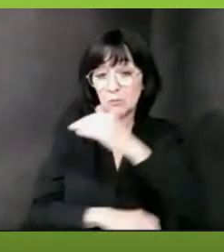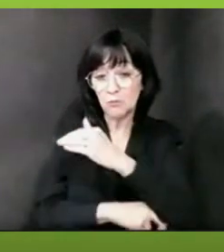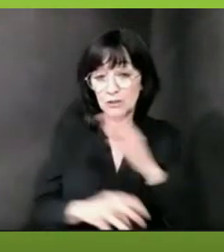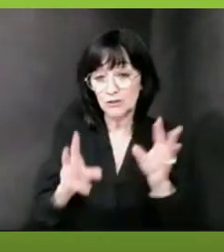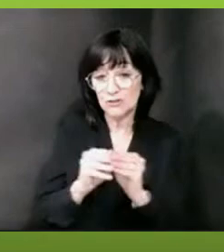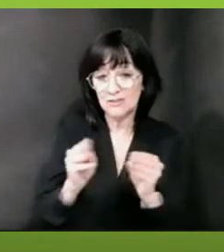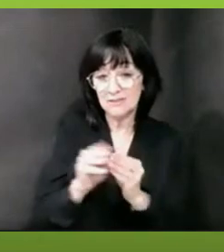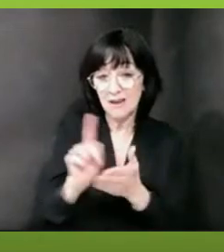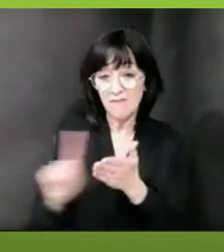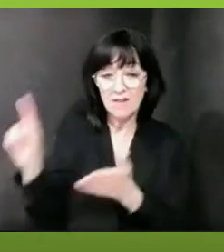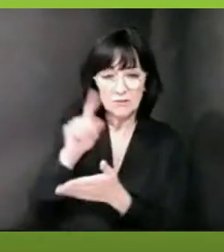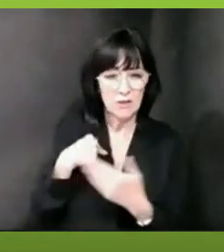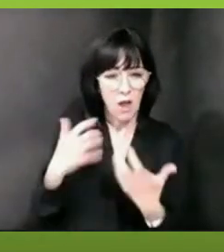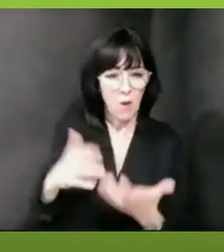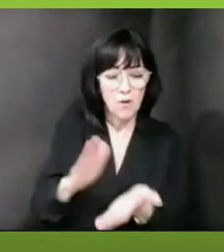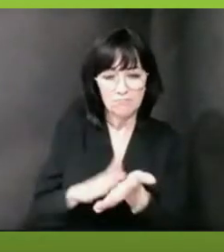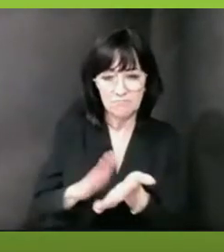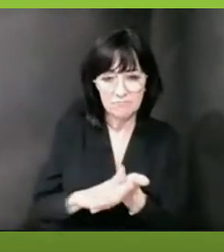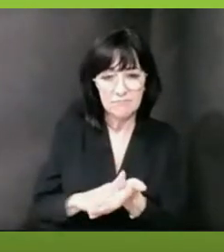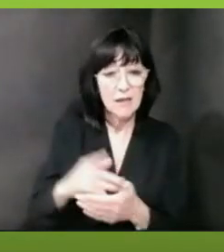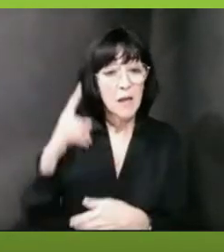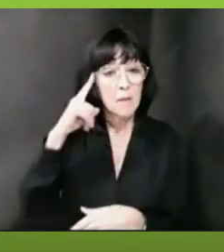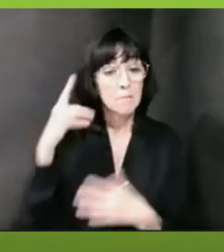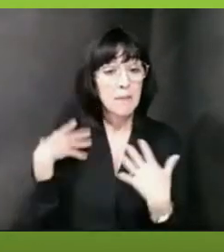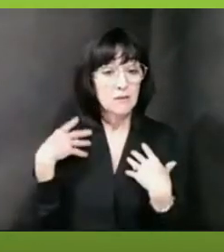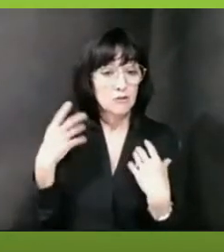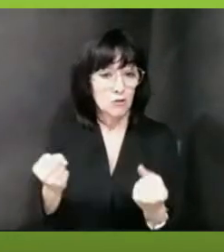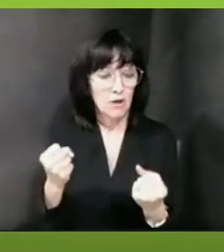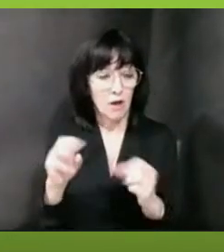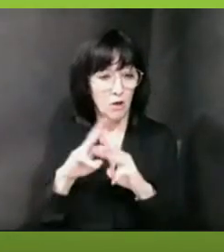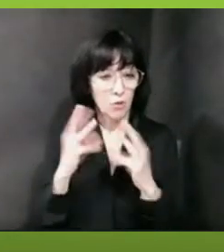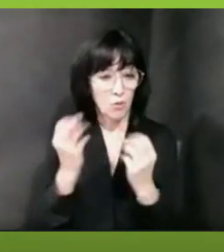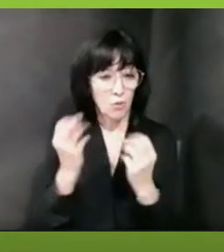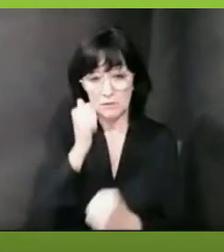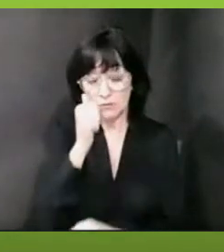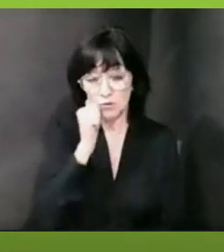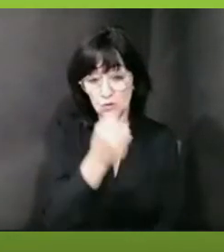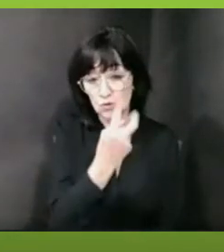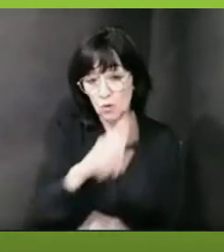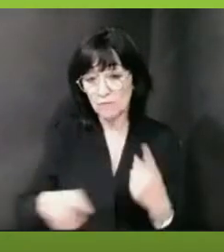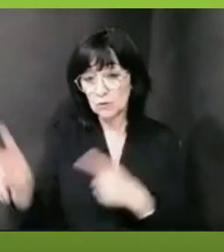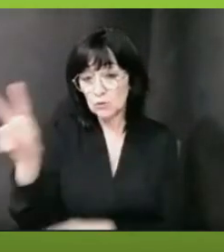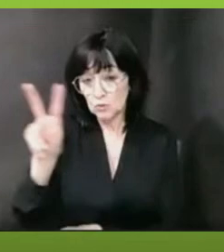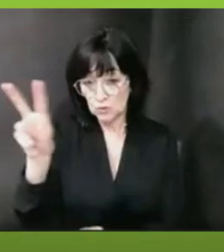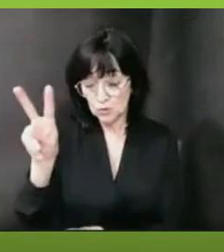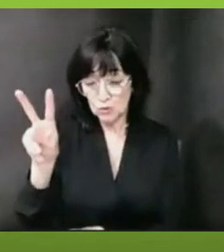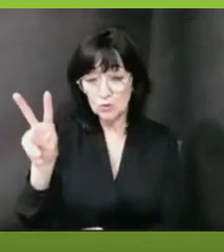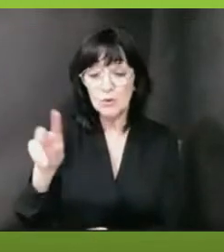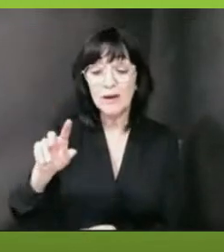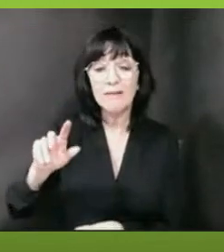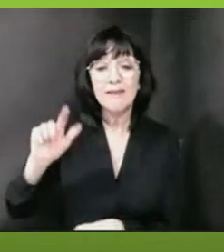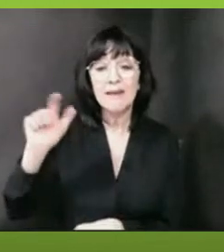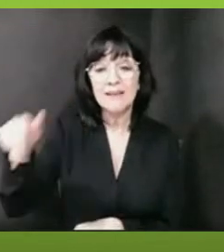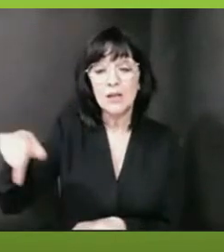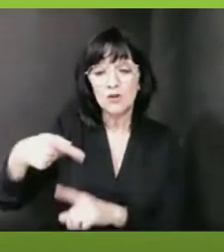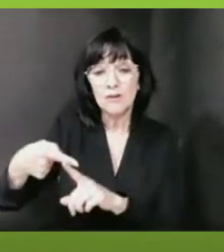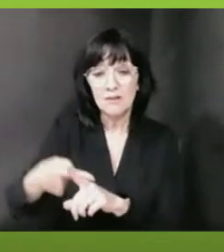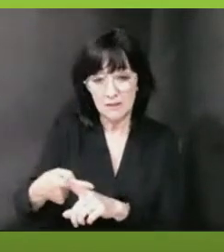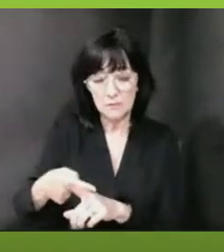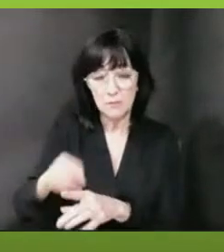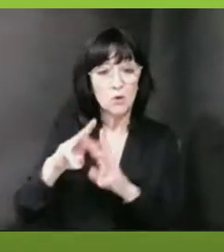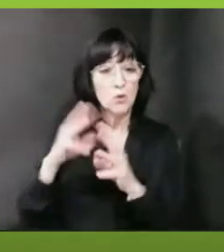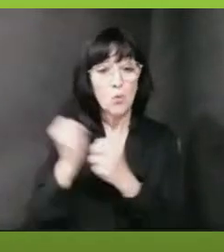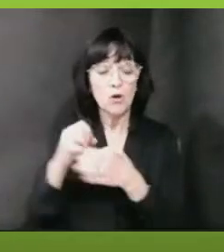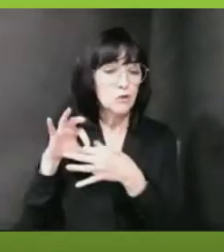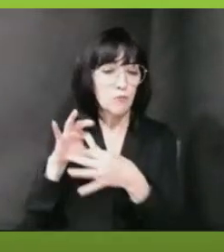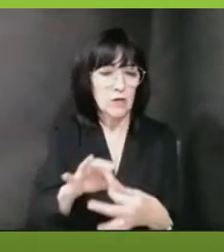and education workshop running from 12 to 2, if anyone wants to check that out. And later in the month, we have a workshop on trauma,